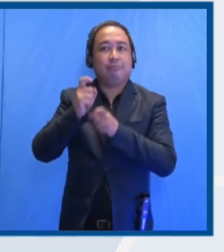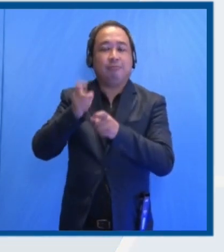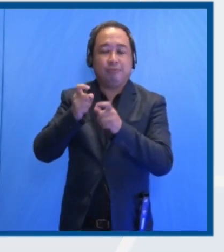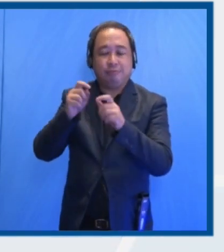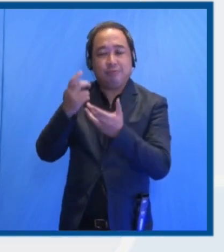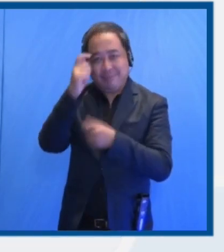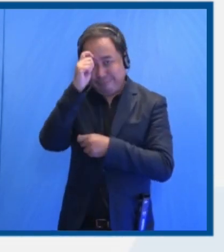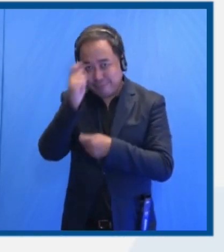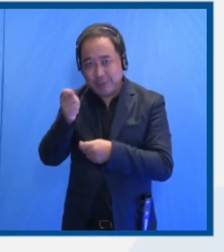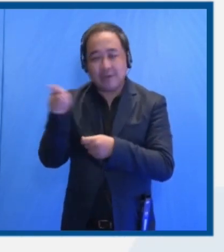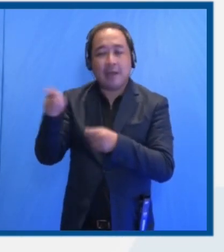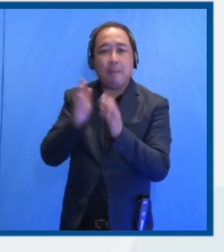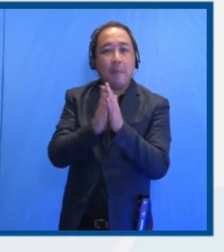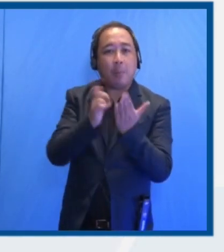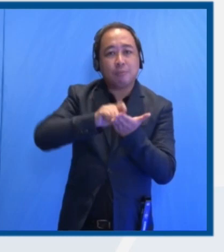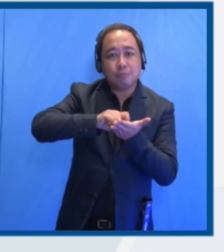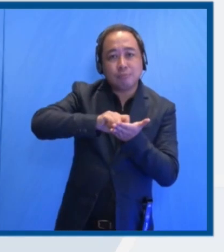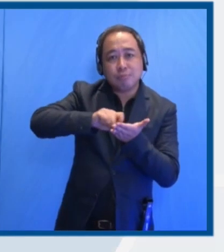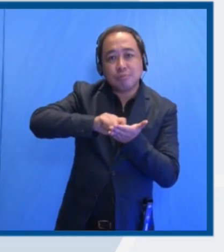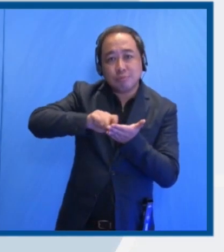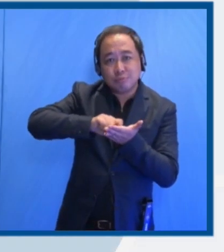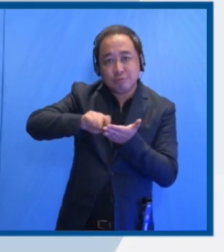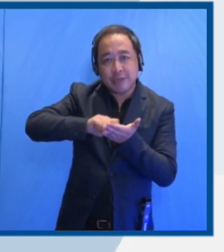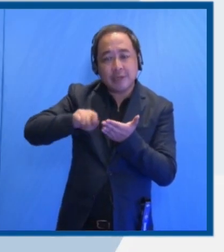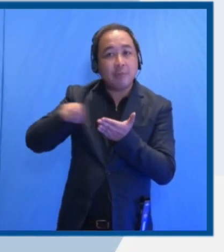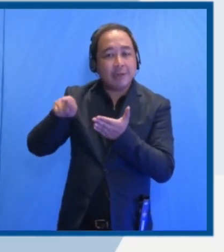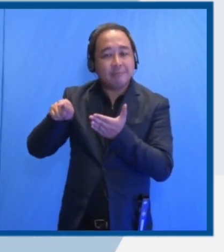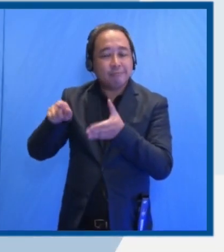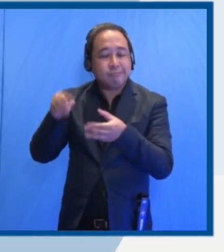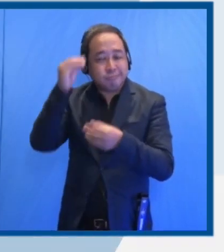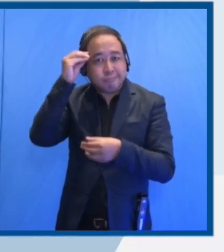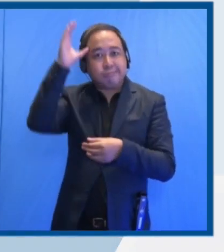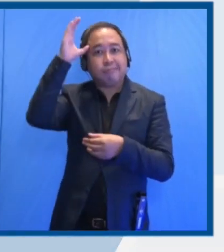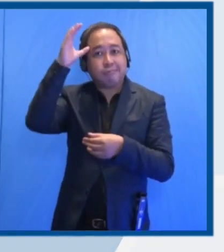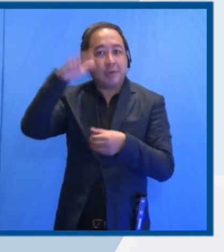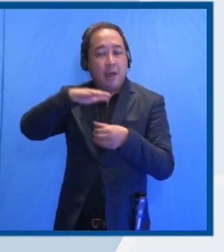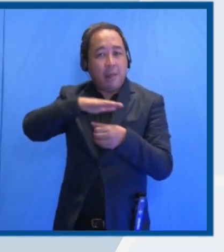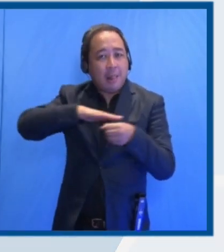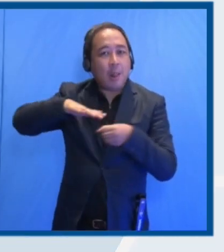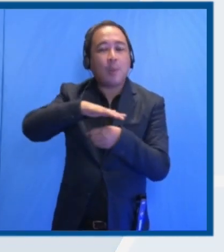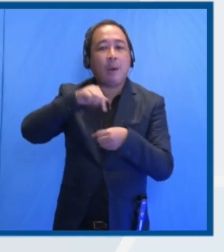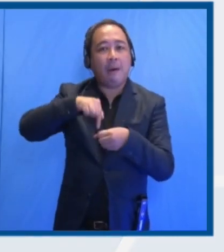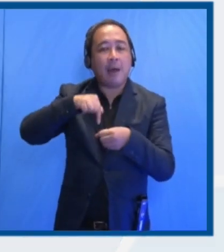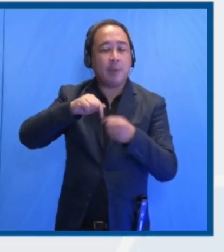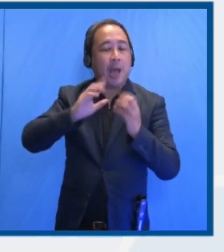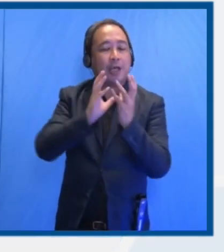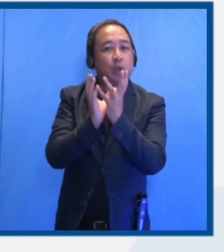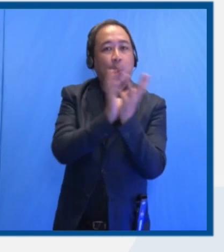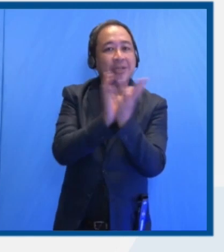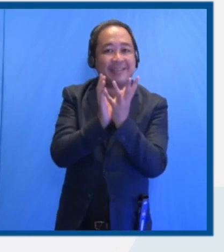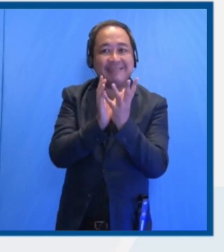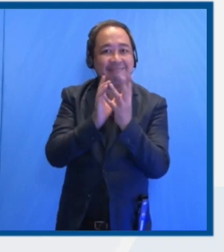agroforester. He's an author and eco-entrepreneur. He's an expert on local community ecosystems, as well